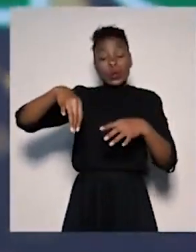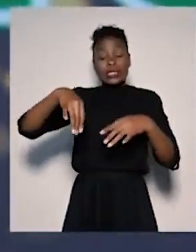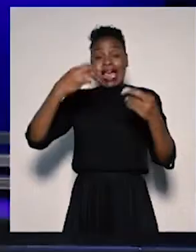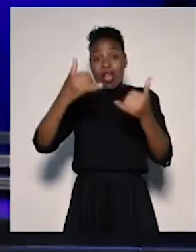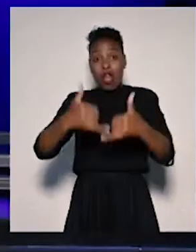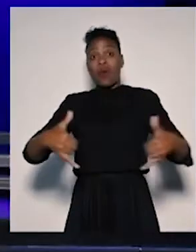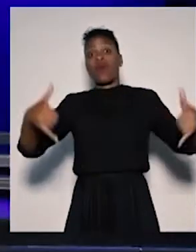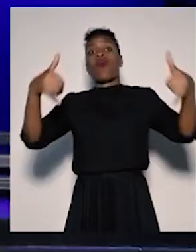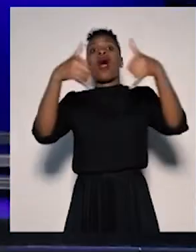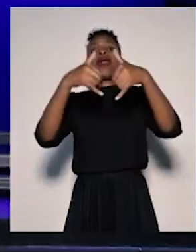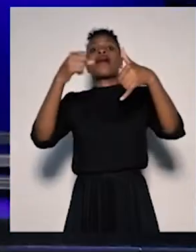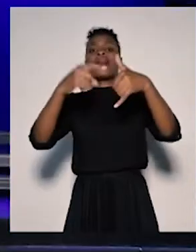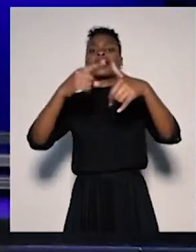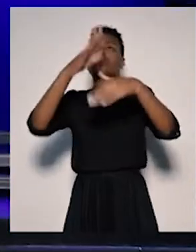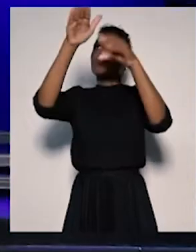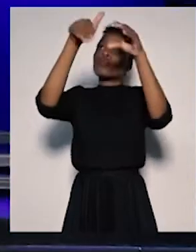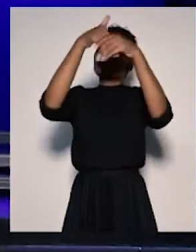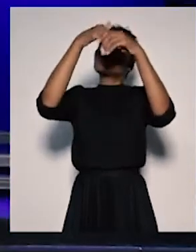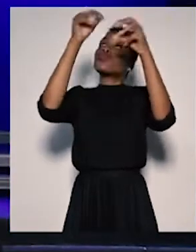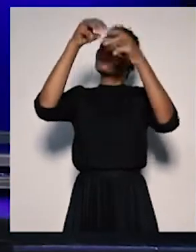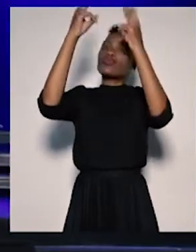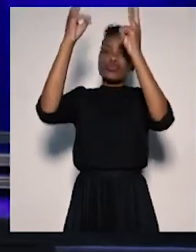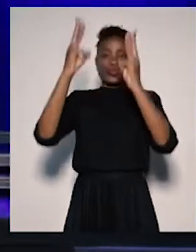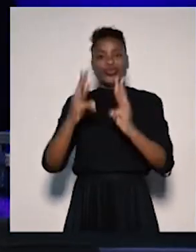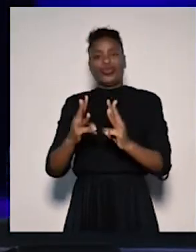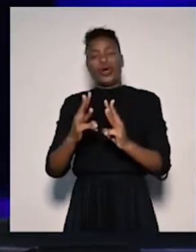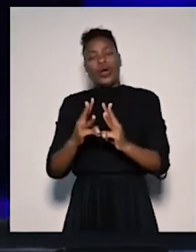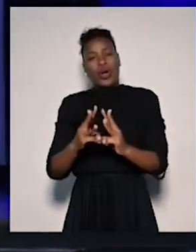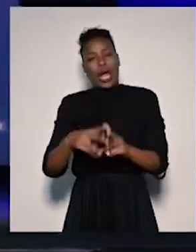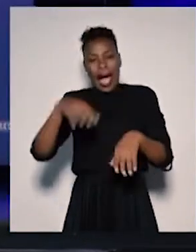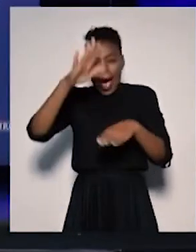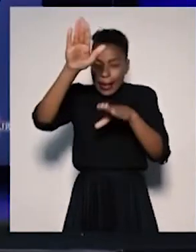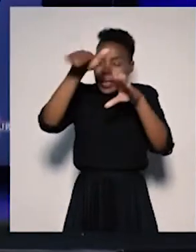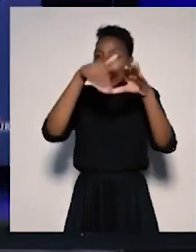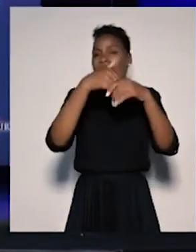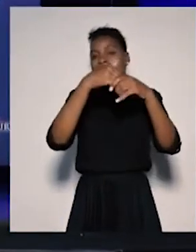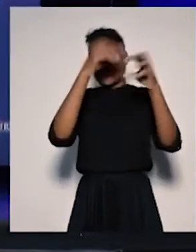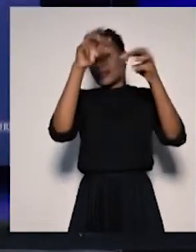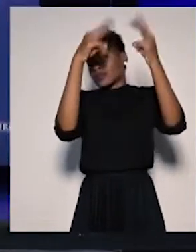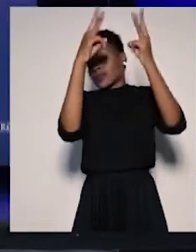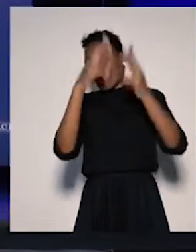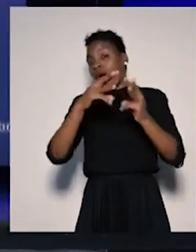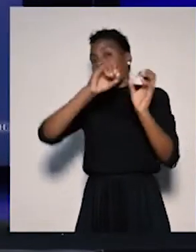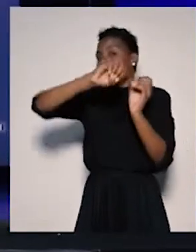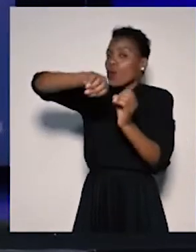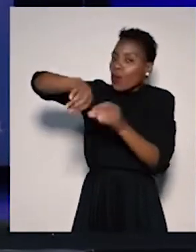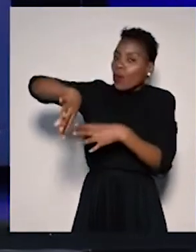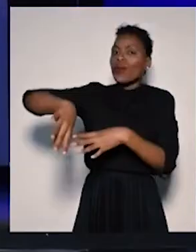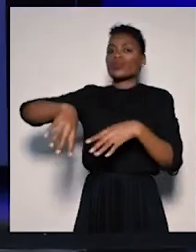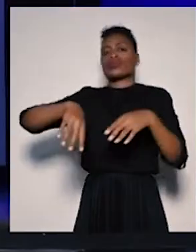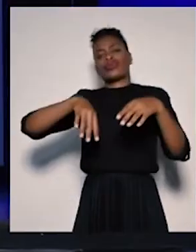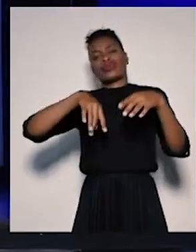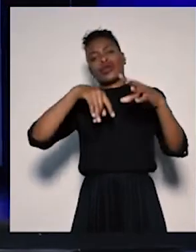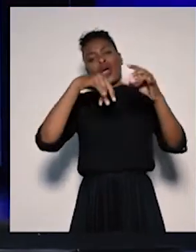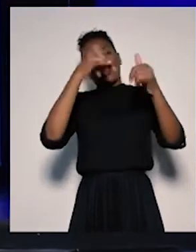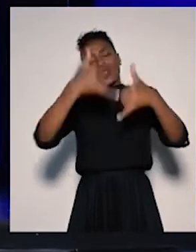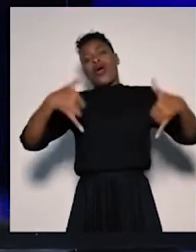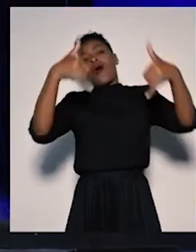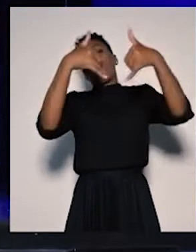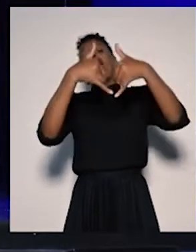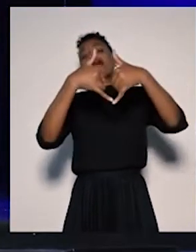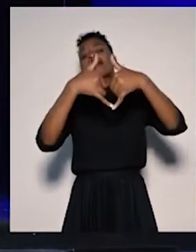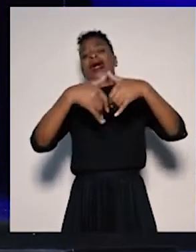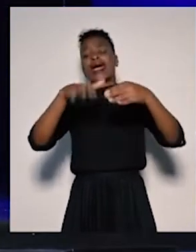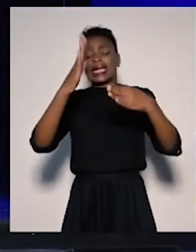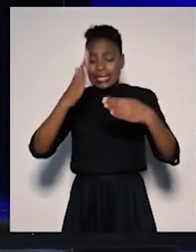least uzongena ezulwini. Because I would rather angena ezulwini and lose the rewards than go on living and end up